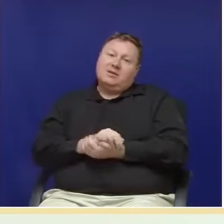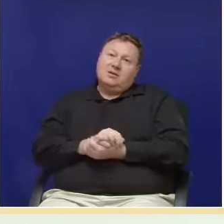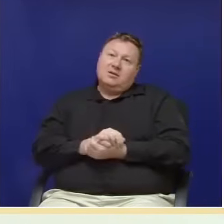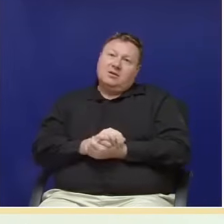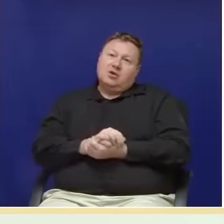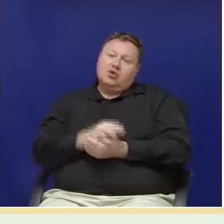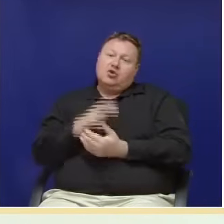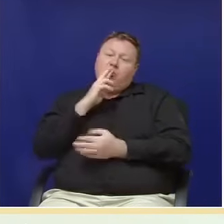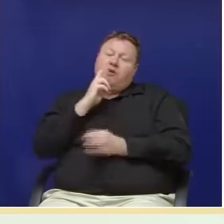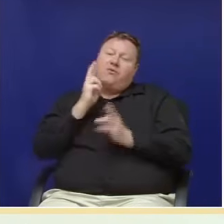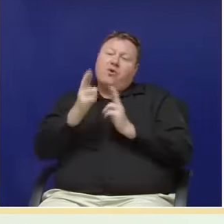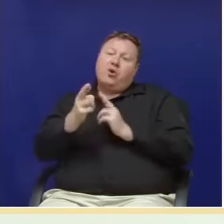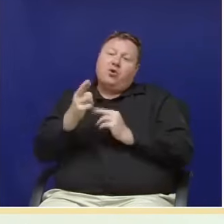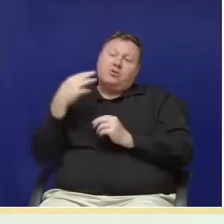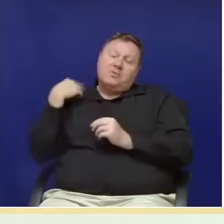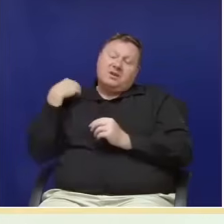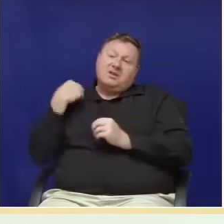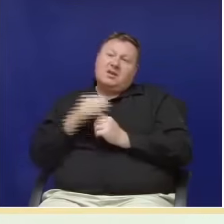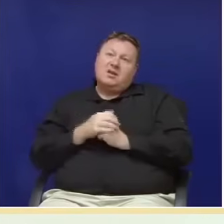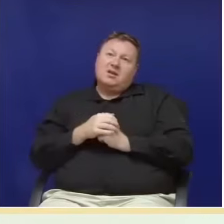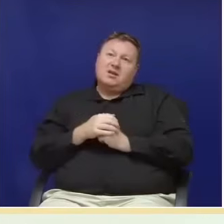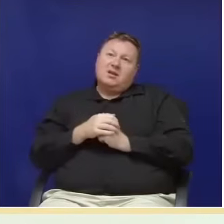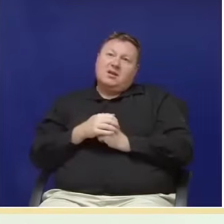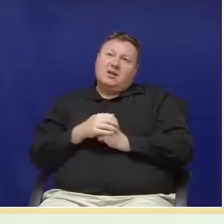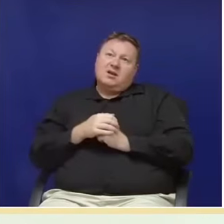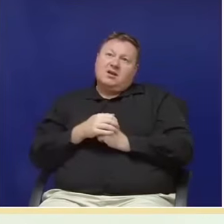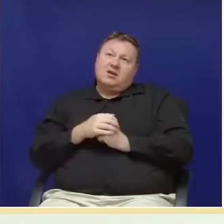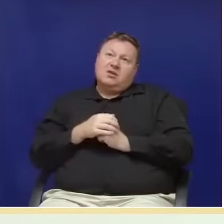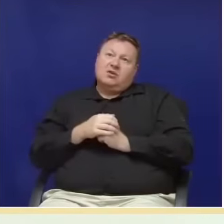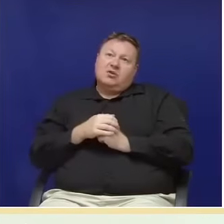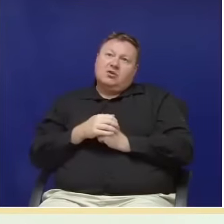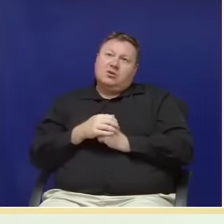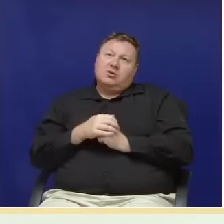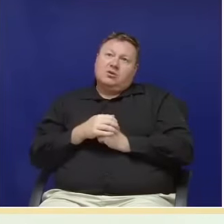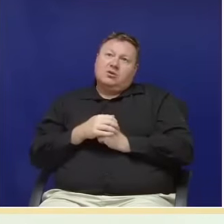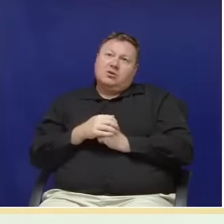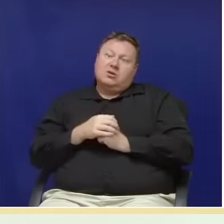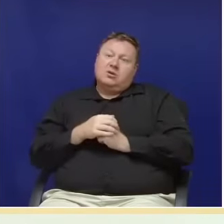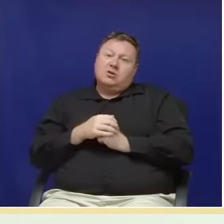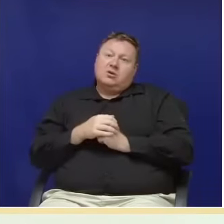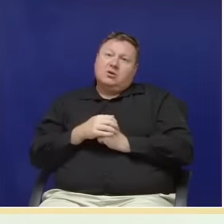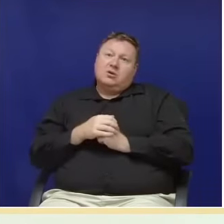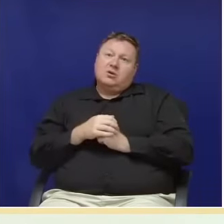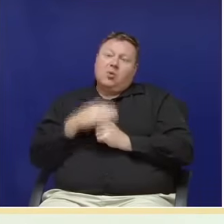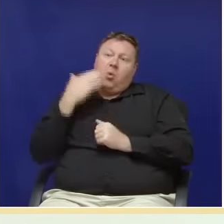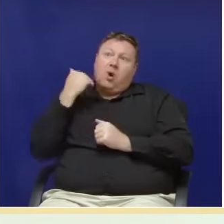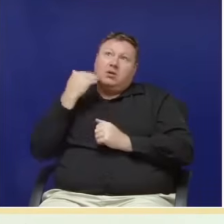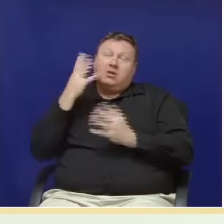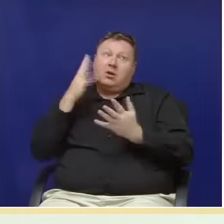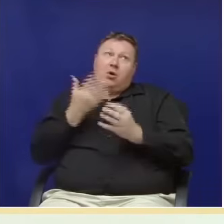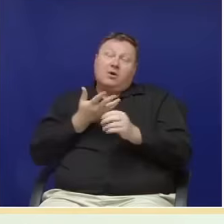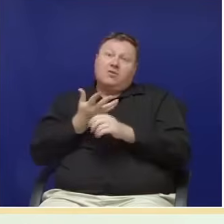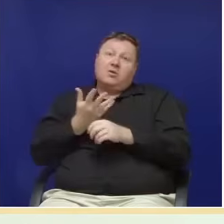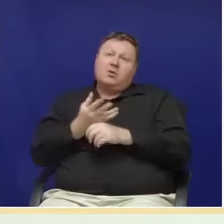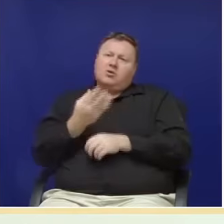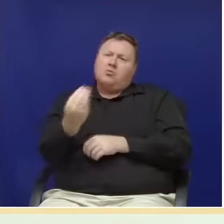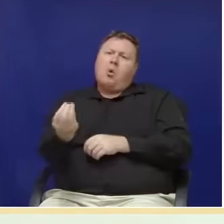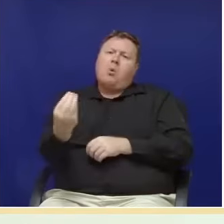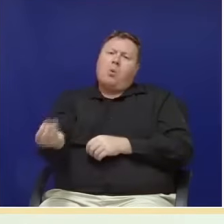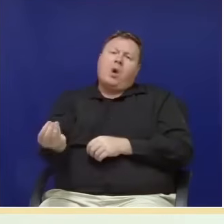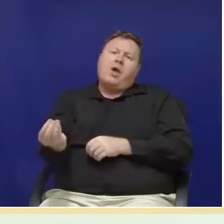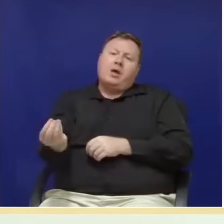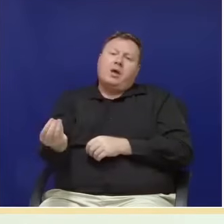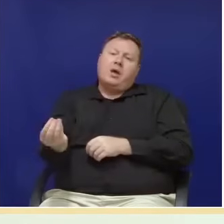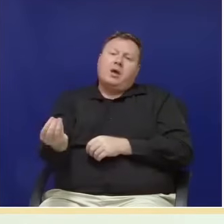you referred to the minister as a, well, white. I don't know whether that's insulting, but a small boy.